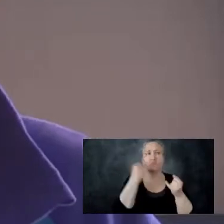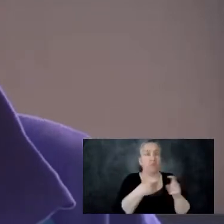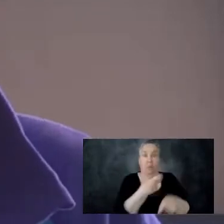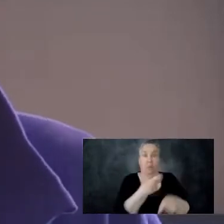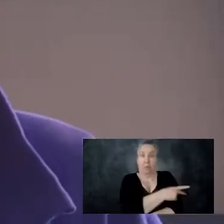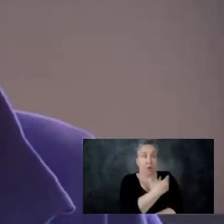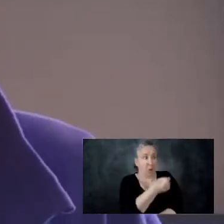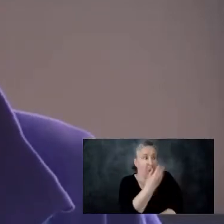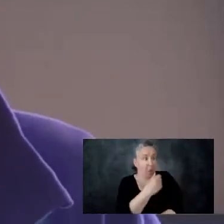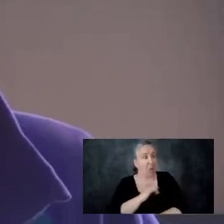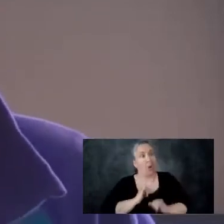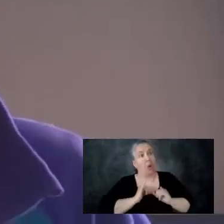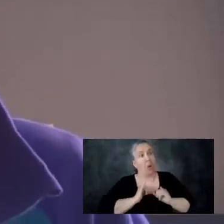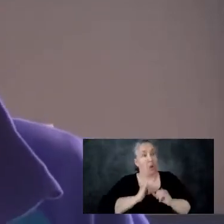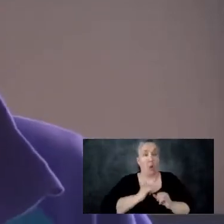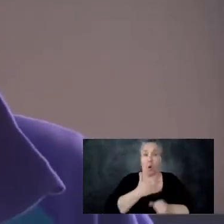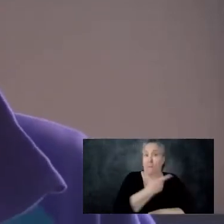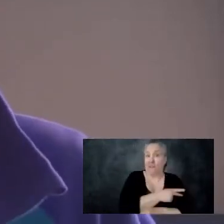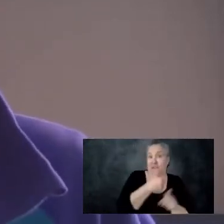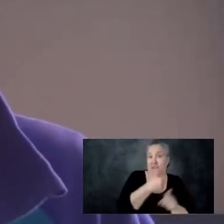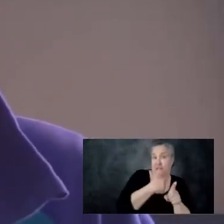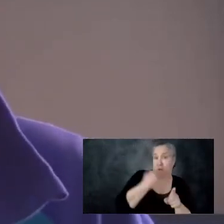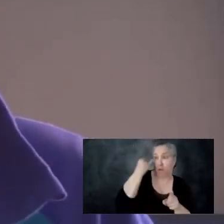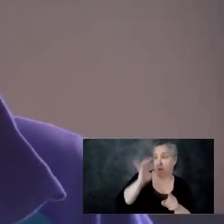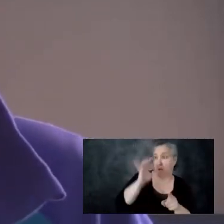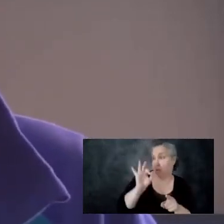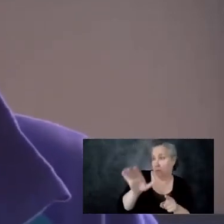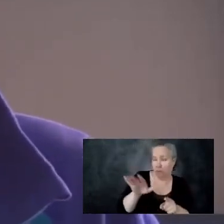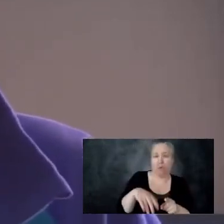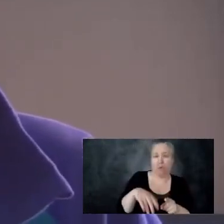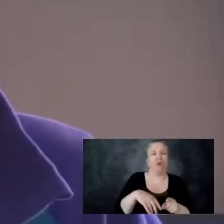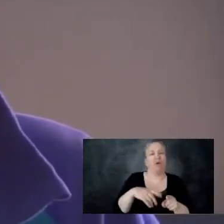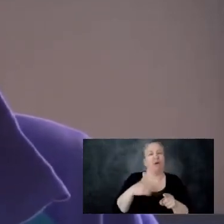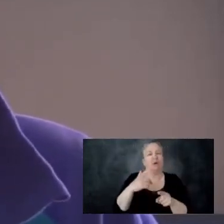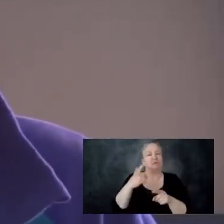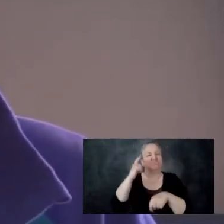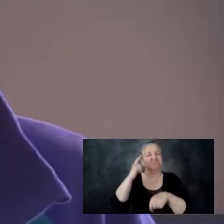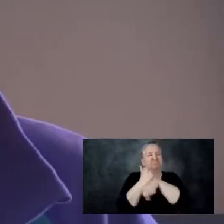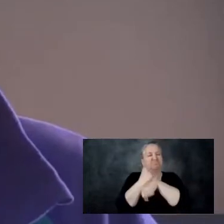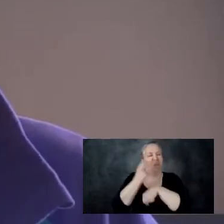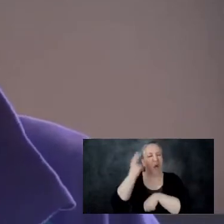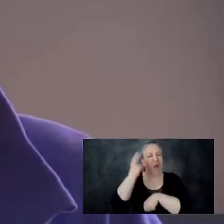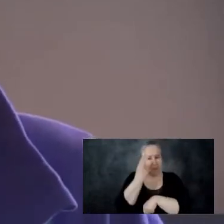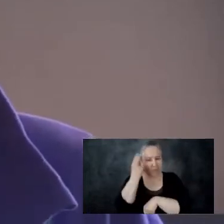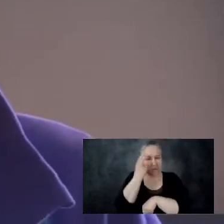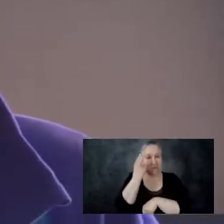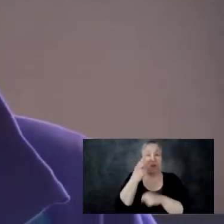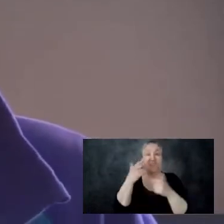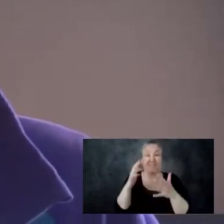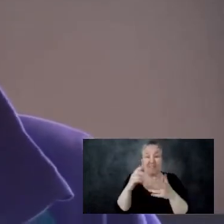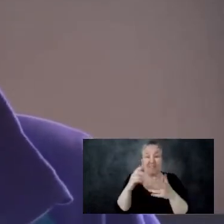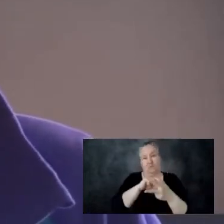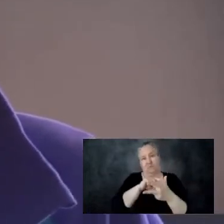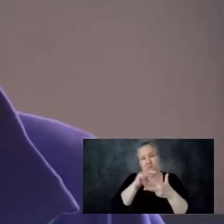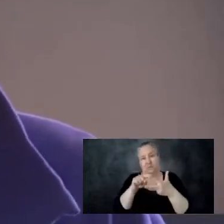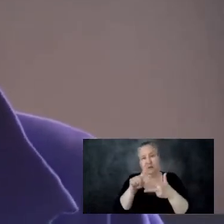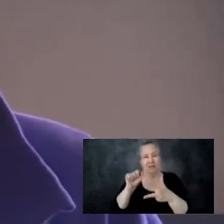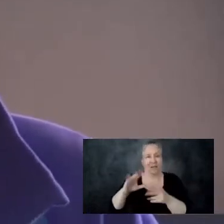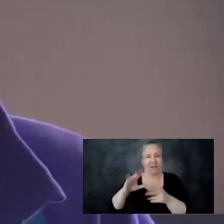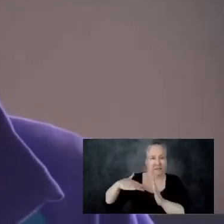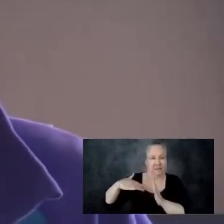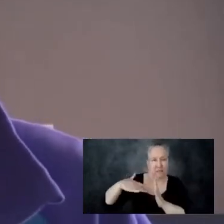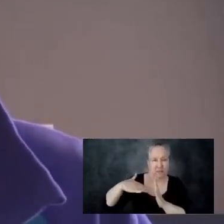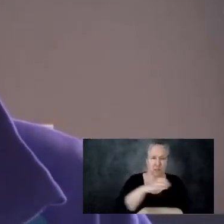patients, or whether patients have their own ideas, they come up with a hypothesis. And then we do a lot of laboratory studies, which are called the